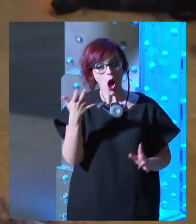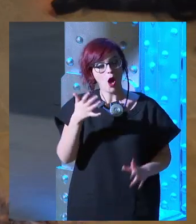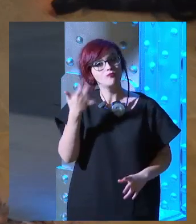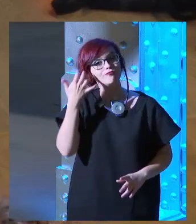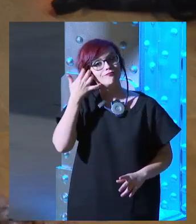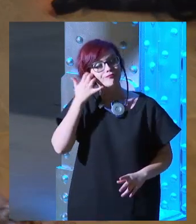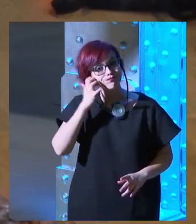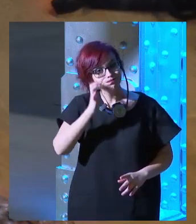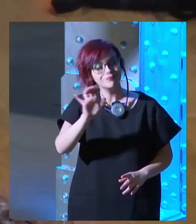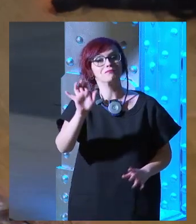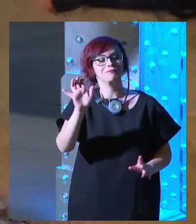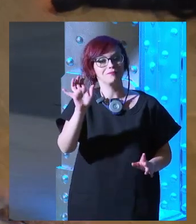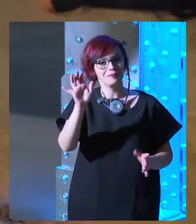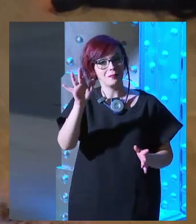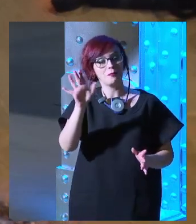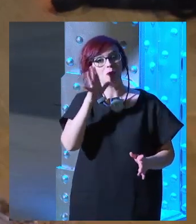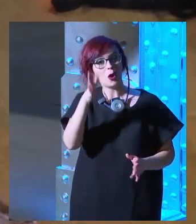It's surprising because